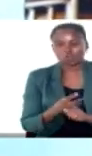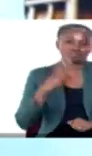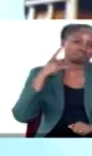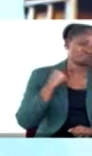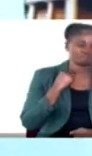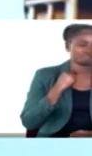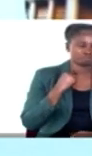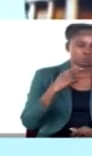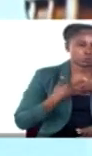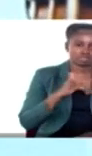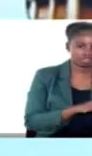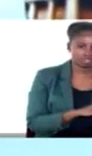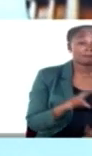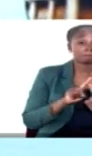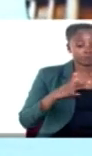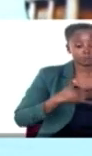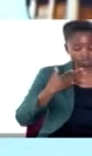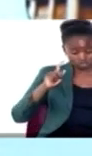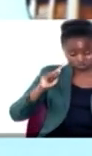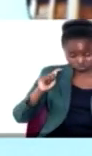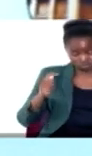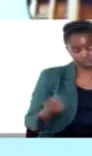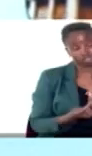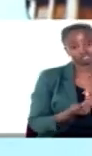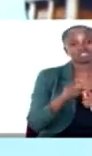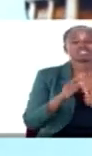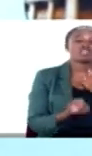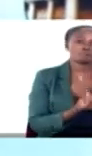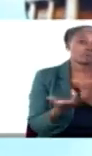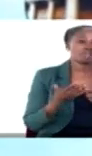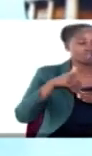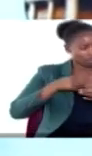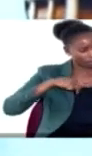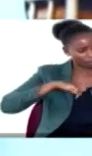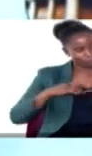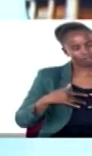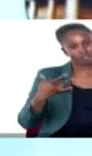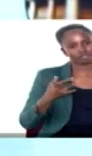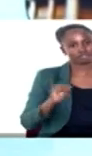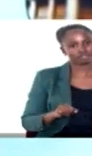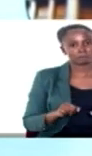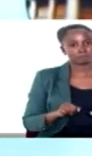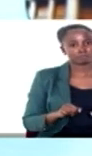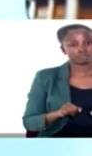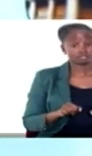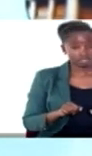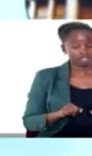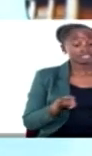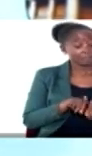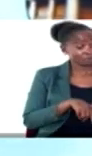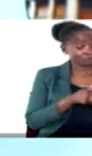real meaningful change, and this must be done in our lifetime. Accordingly, We have